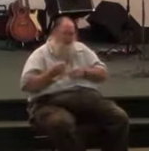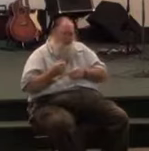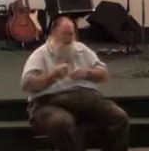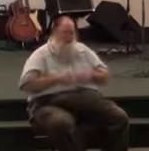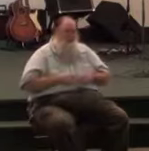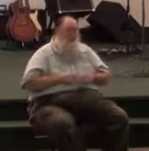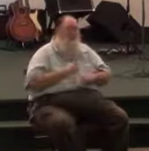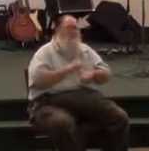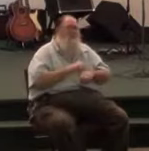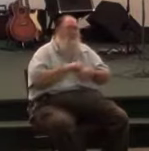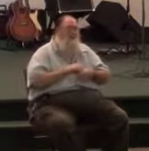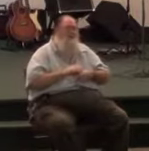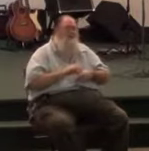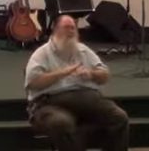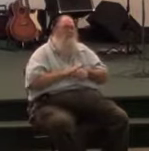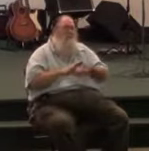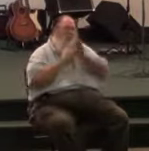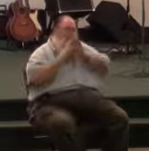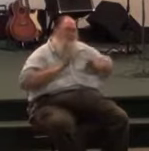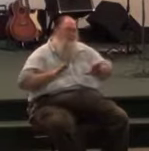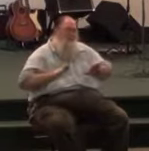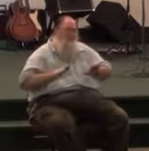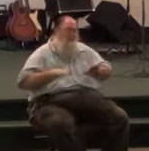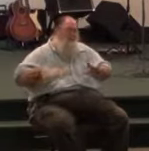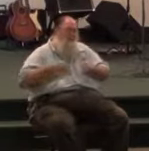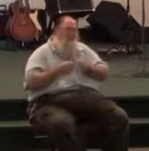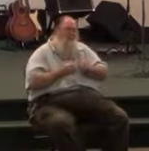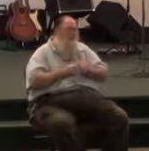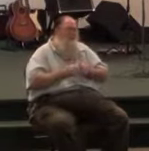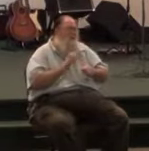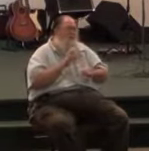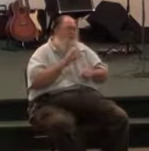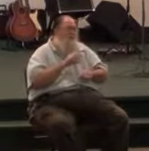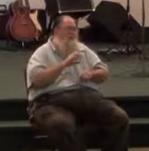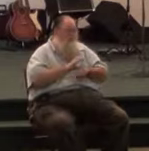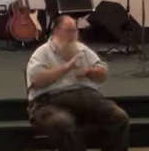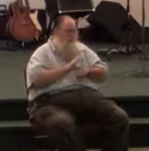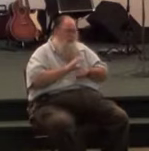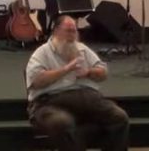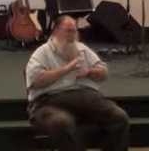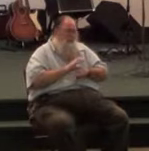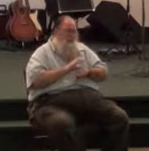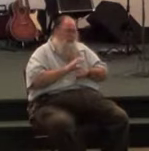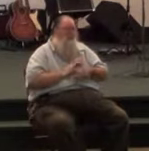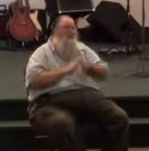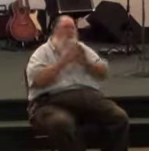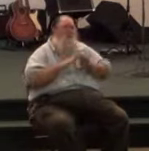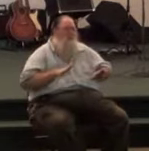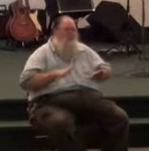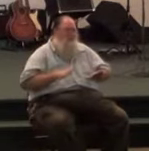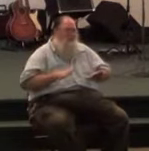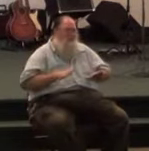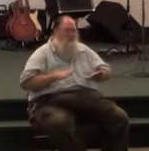There was a time of peace that comes to the church. Peace causes growth. I want us to know that